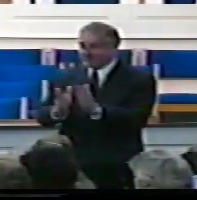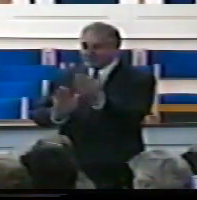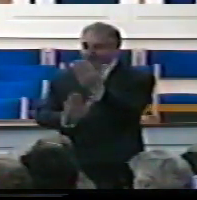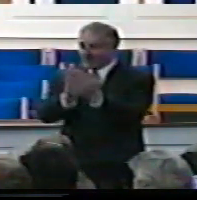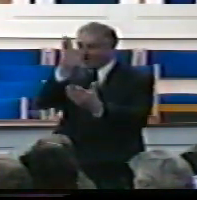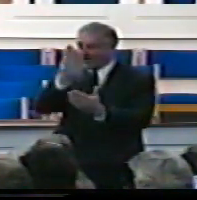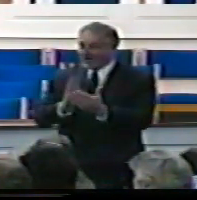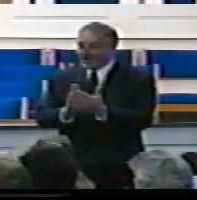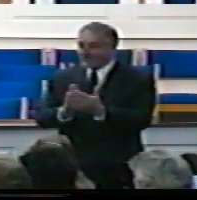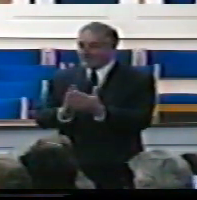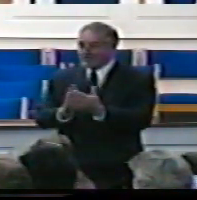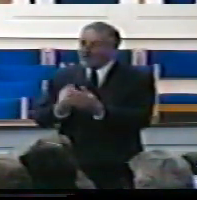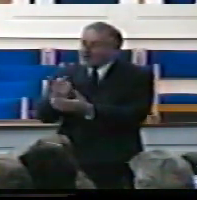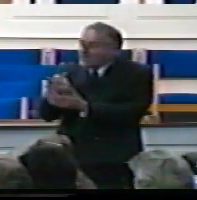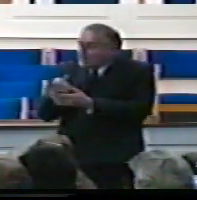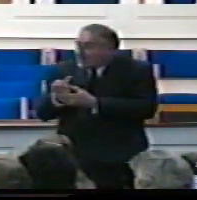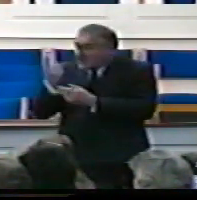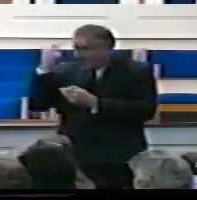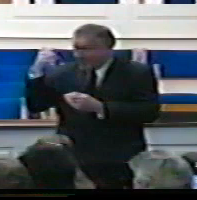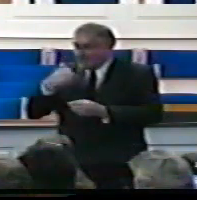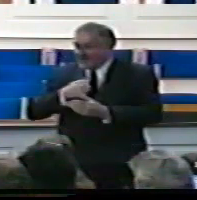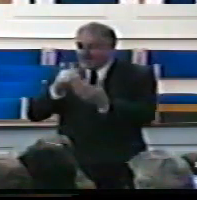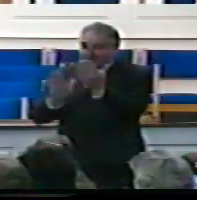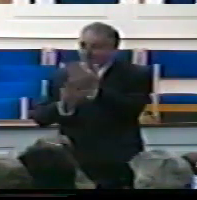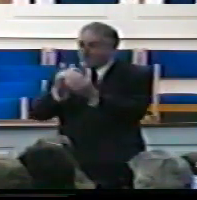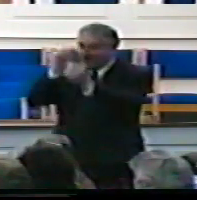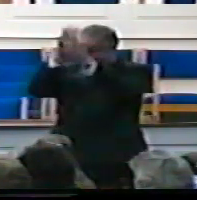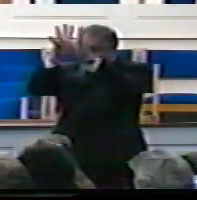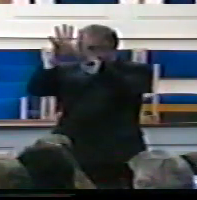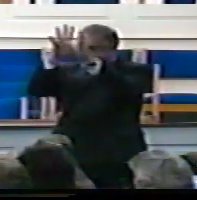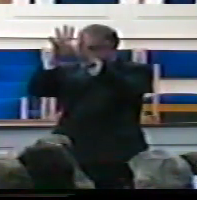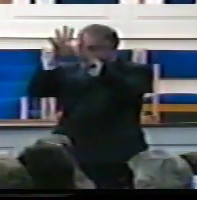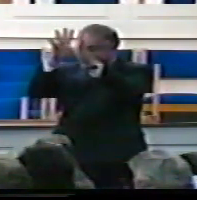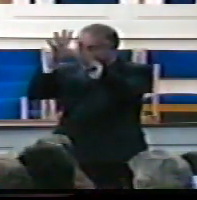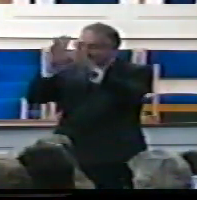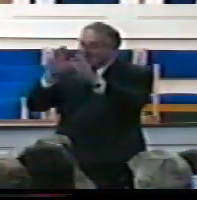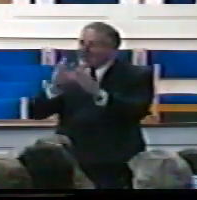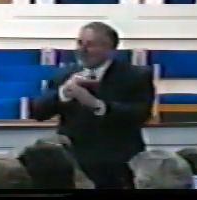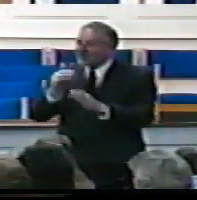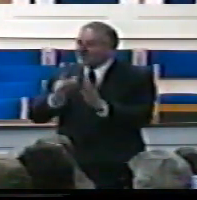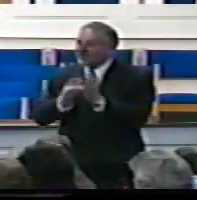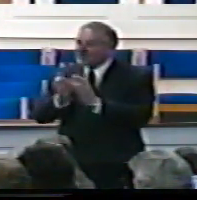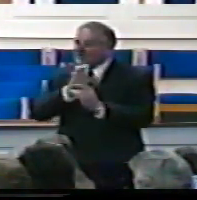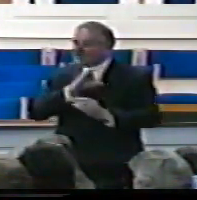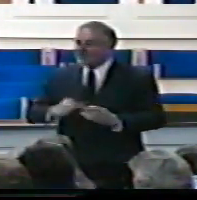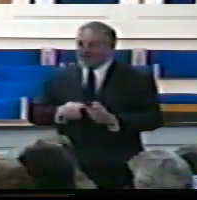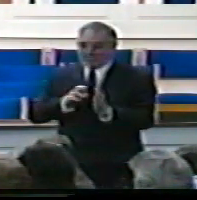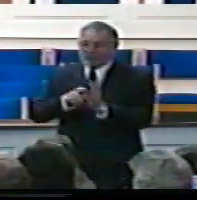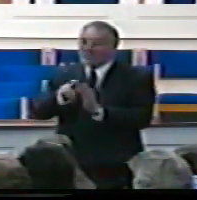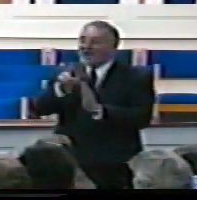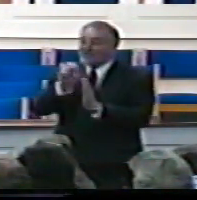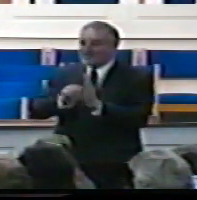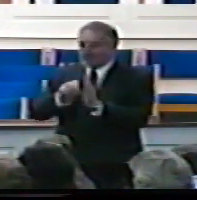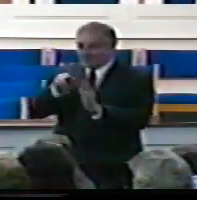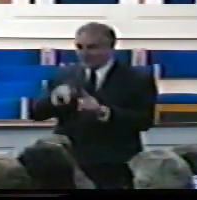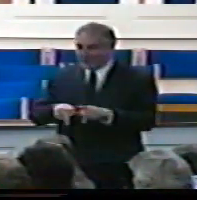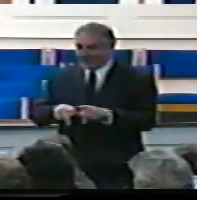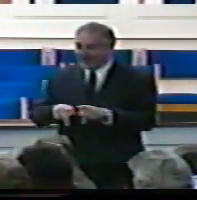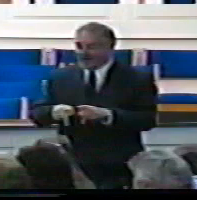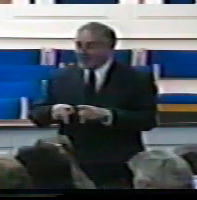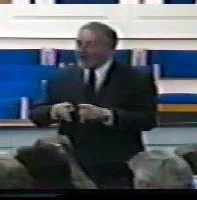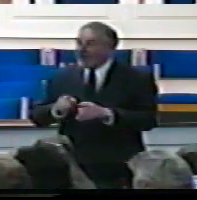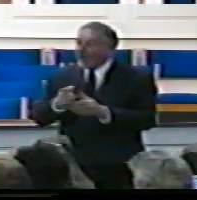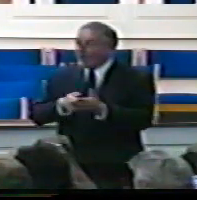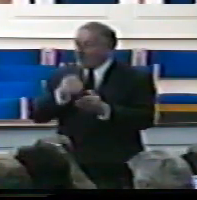that pleads my case with the Father. You understand that? And it's Jesus Christ, the righteous. And what